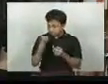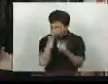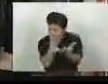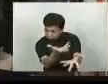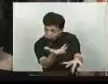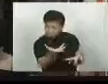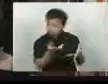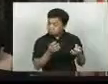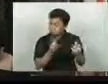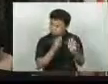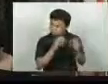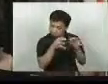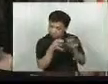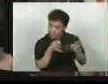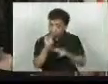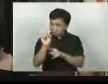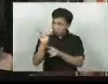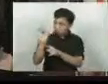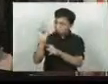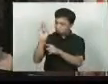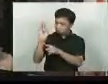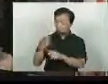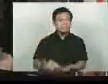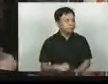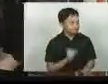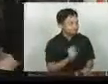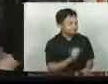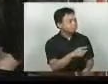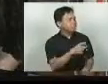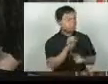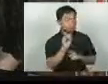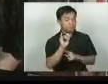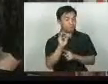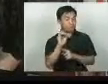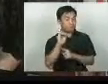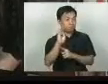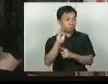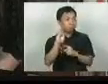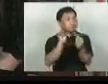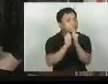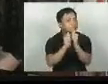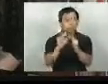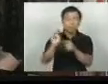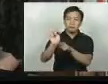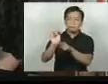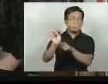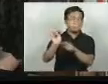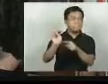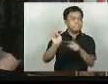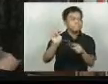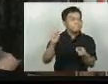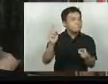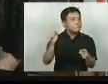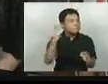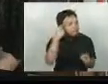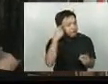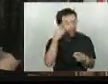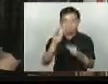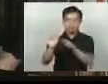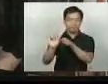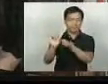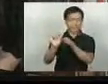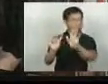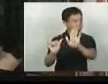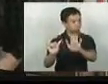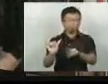audience what MYOB means? Okay, actually, MYOB means mind your own business. Okay, so GNN